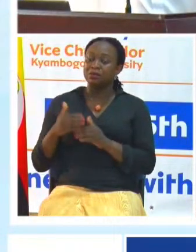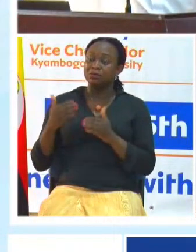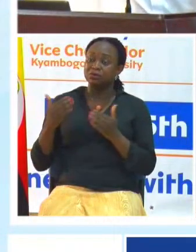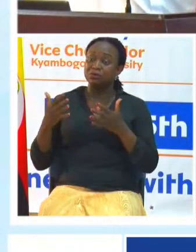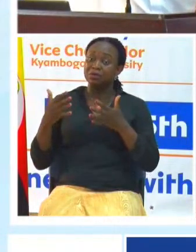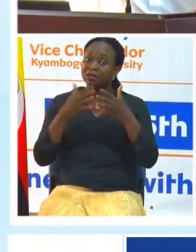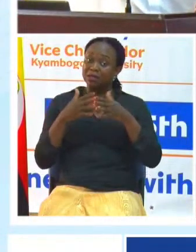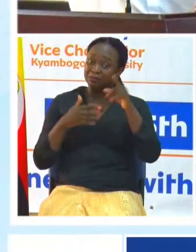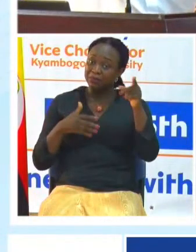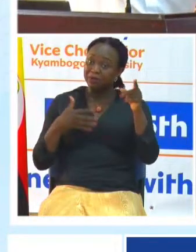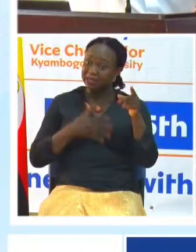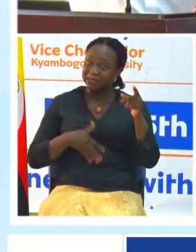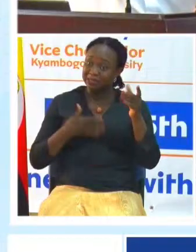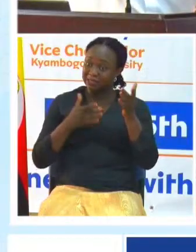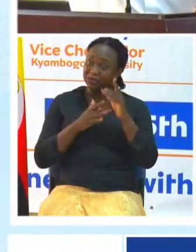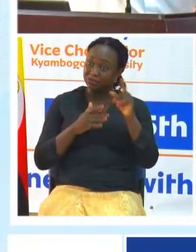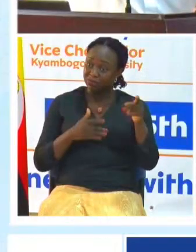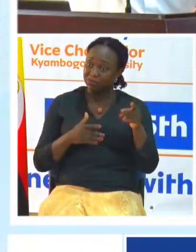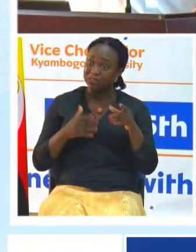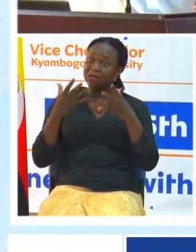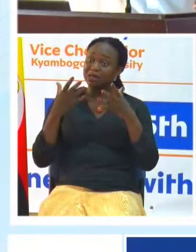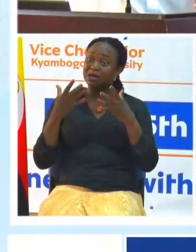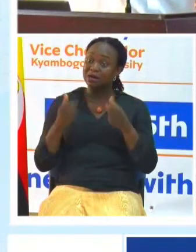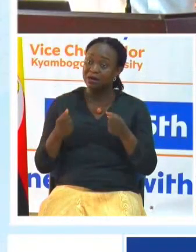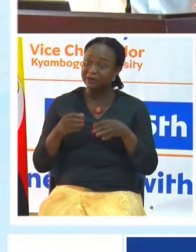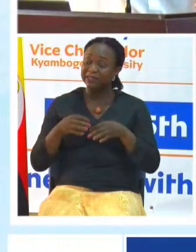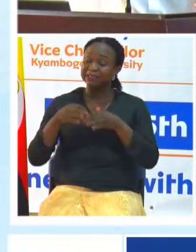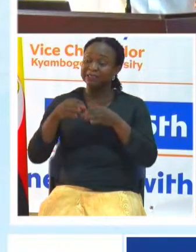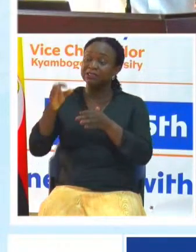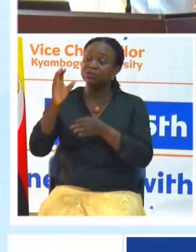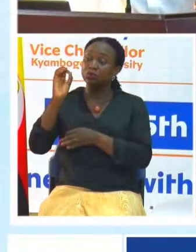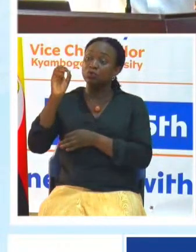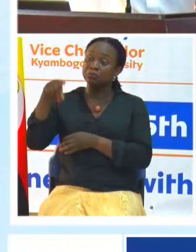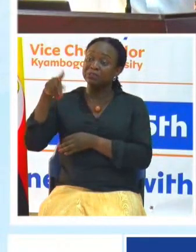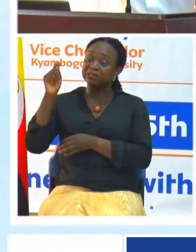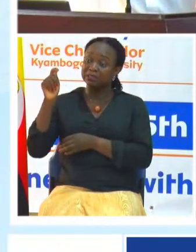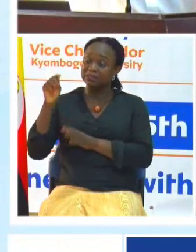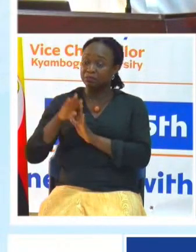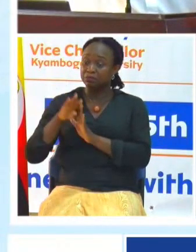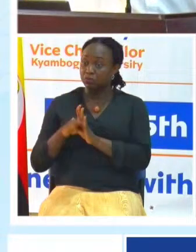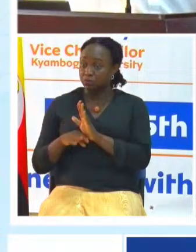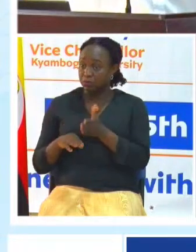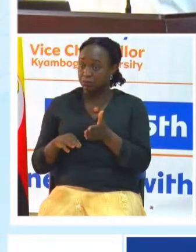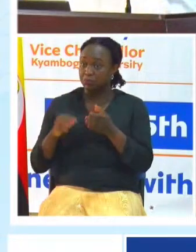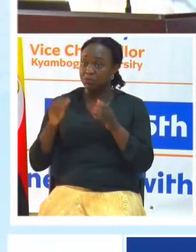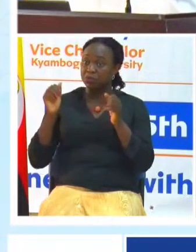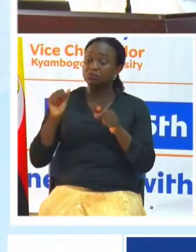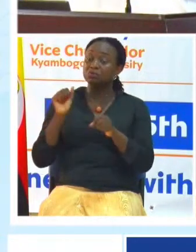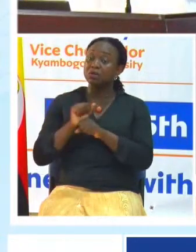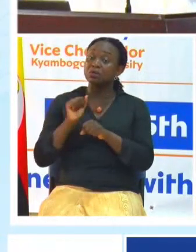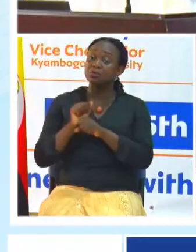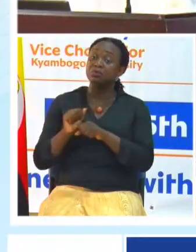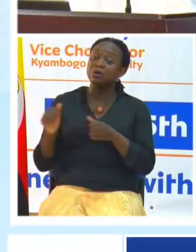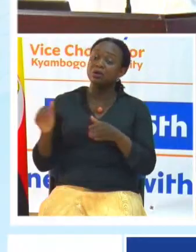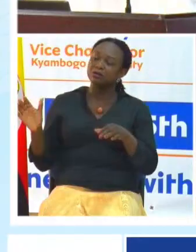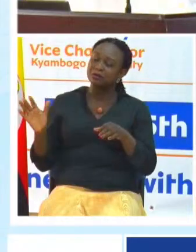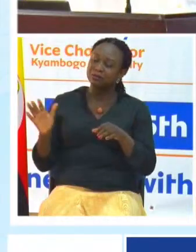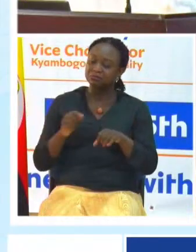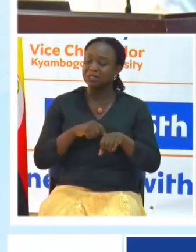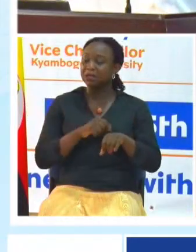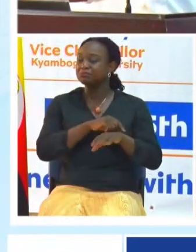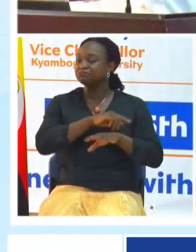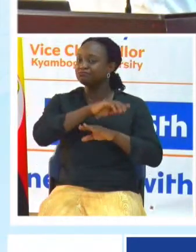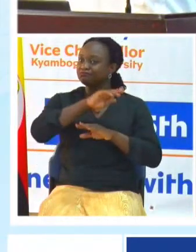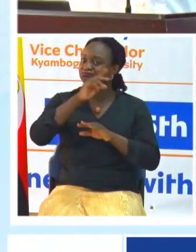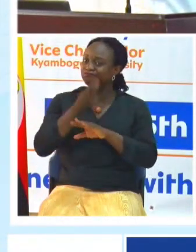in the United States, you will have what we call an extended OPT program, meaning that you can work full time after your studies